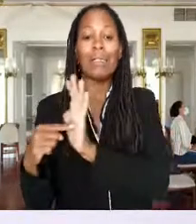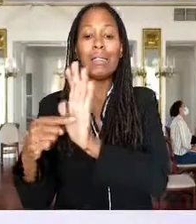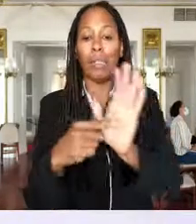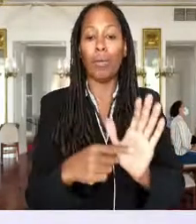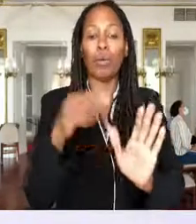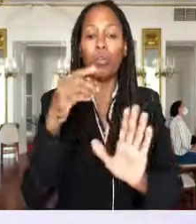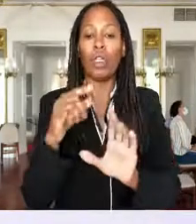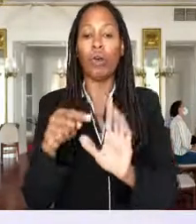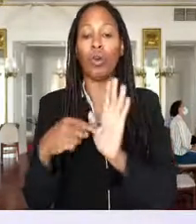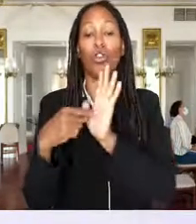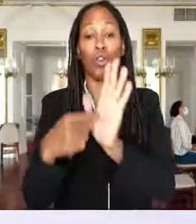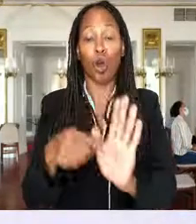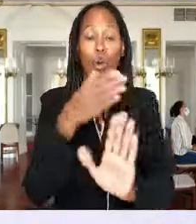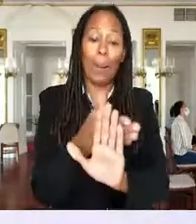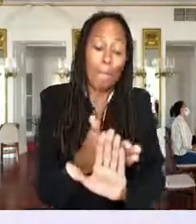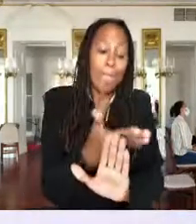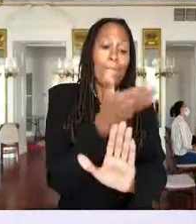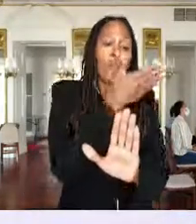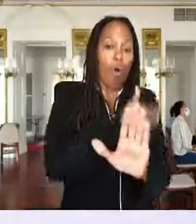emissions problems.